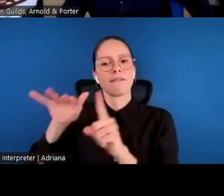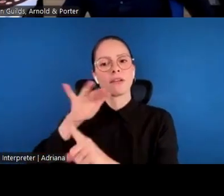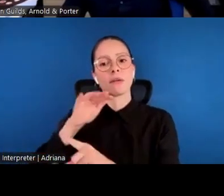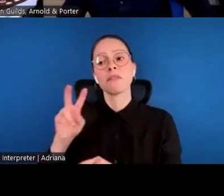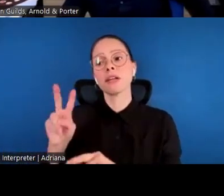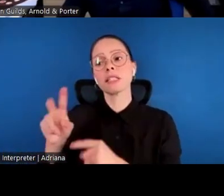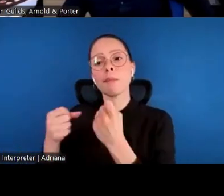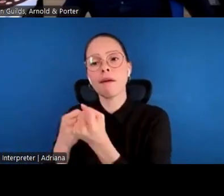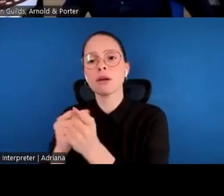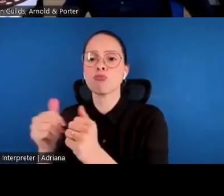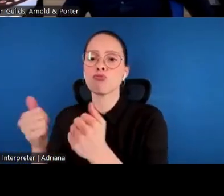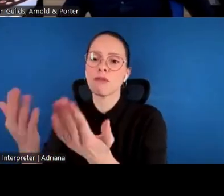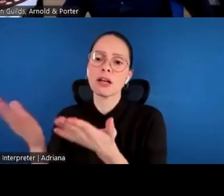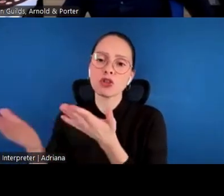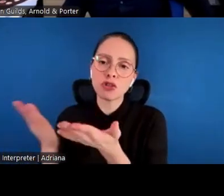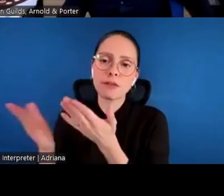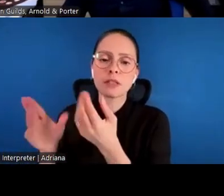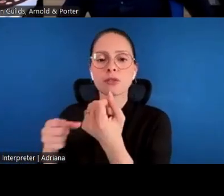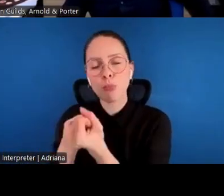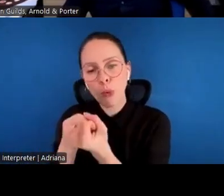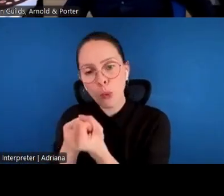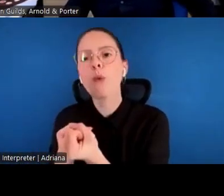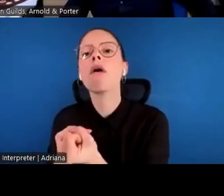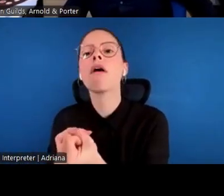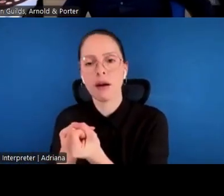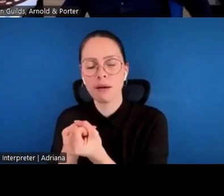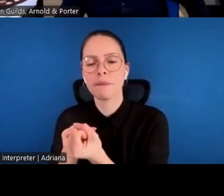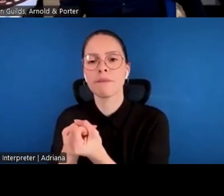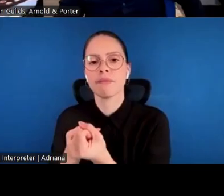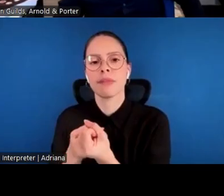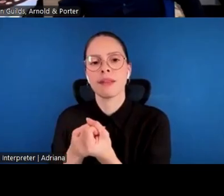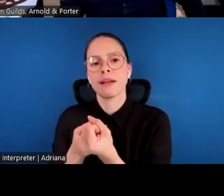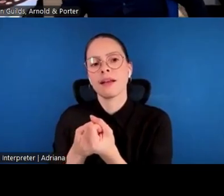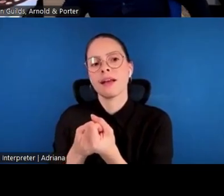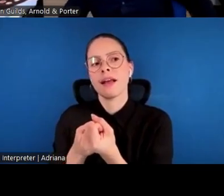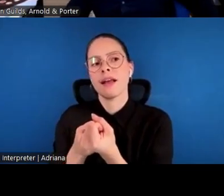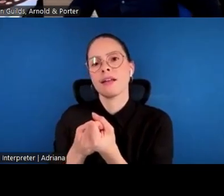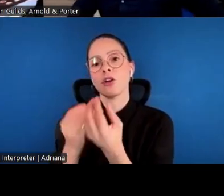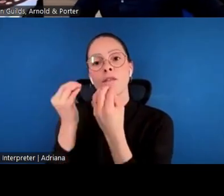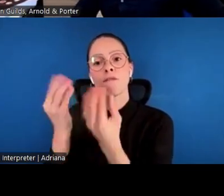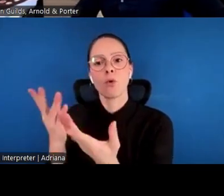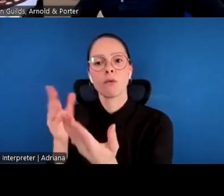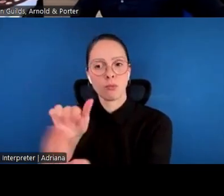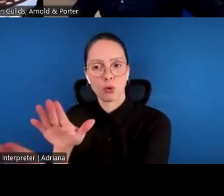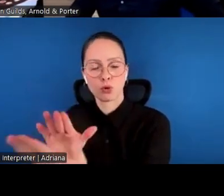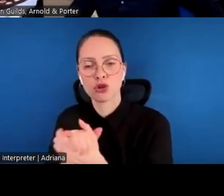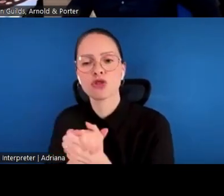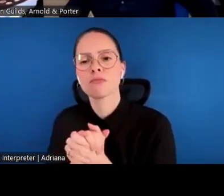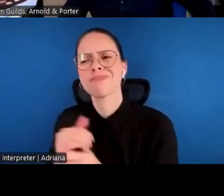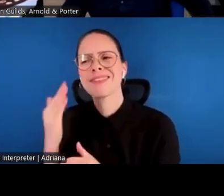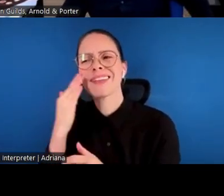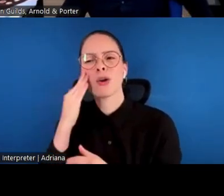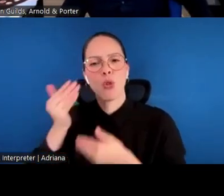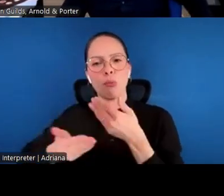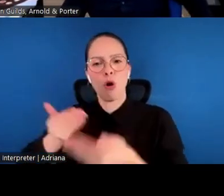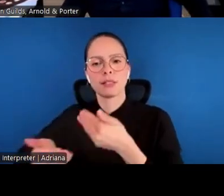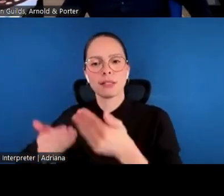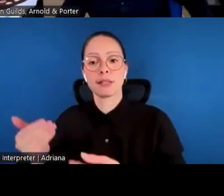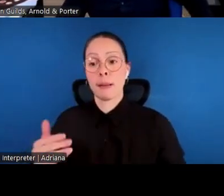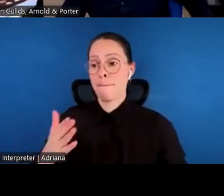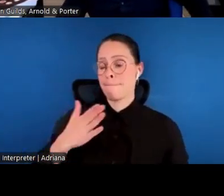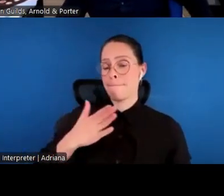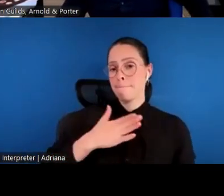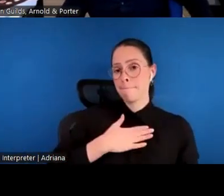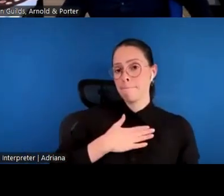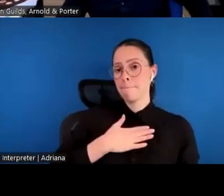able to provide services and support, and to do so in a way that's informed because they know what the process is. So my practice